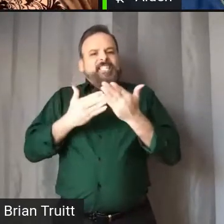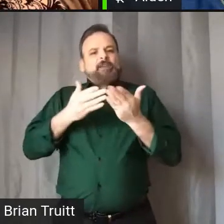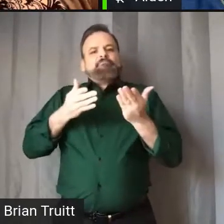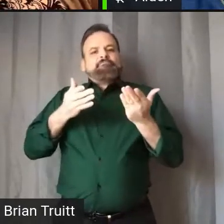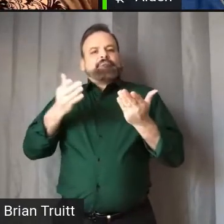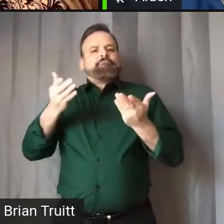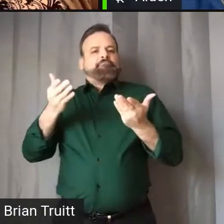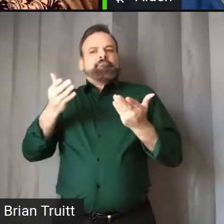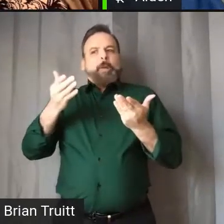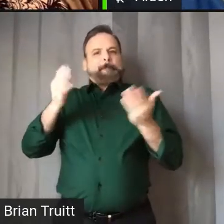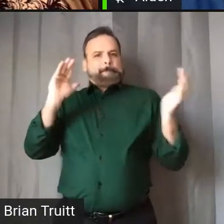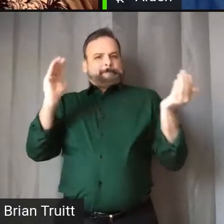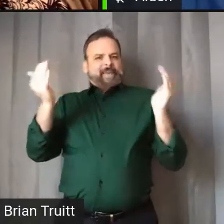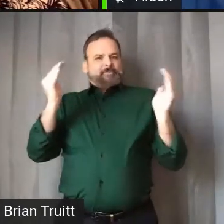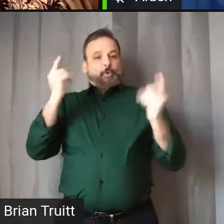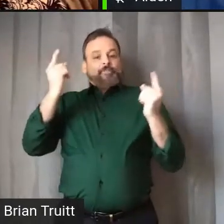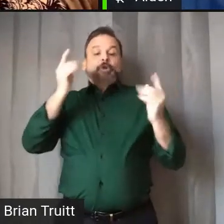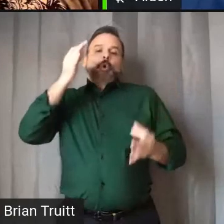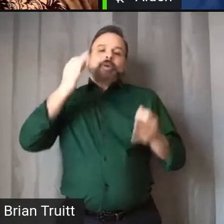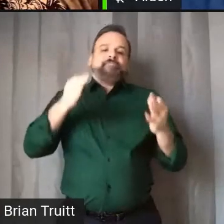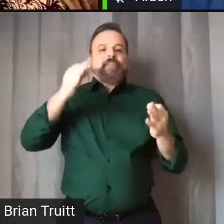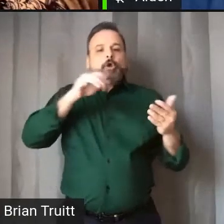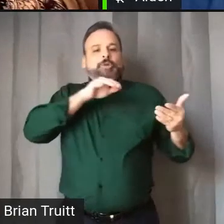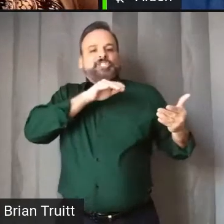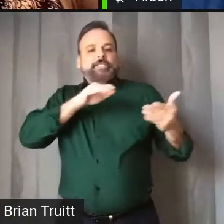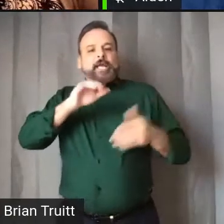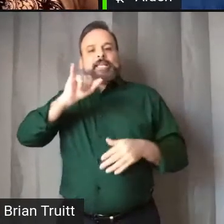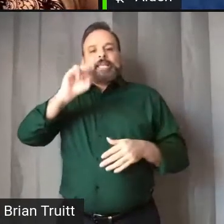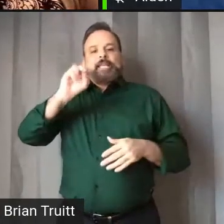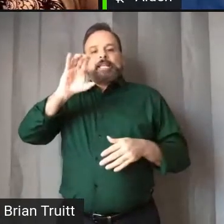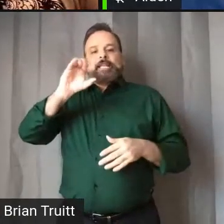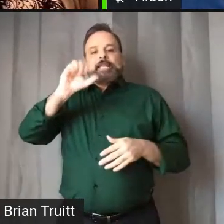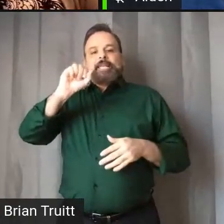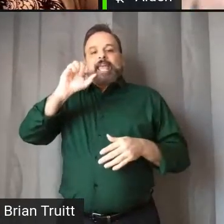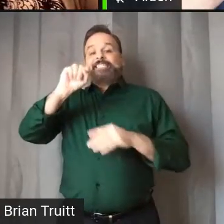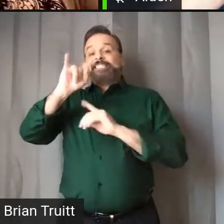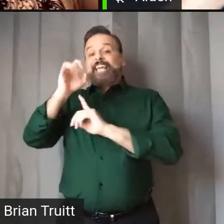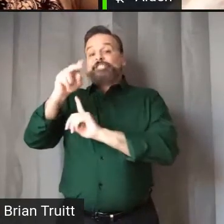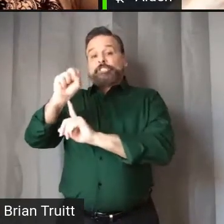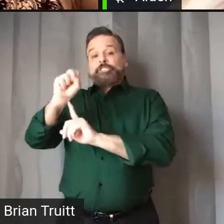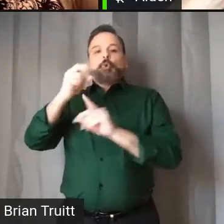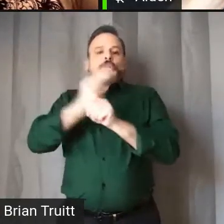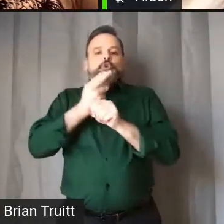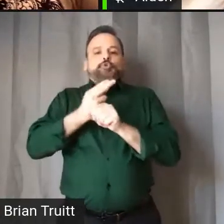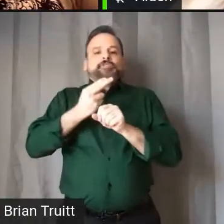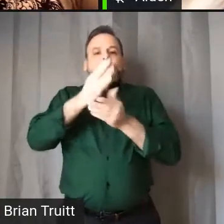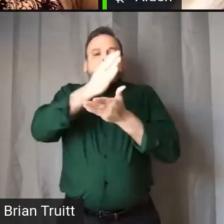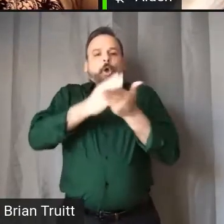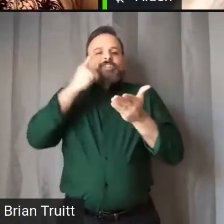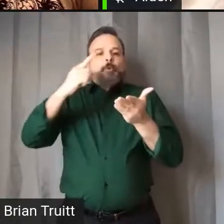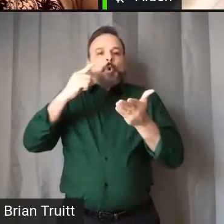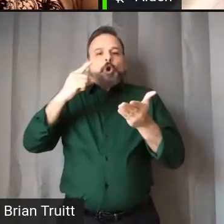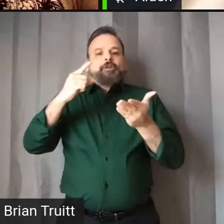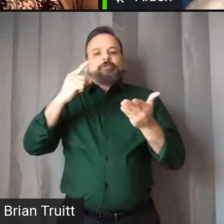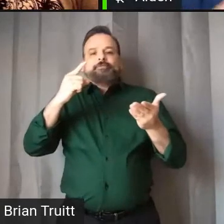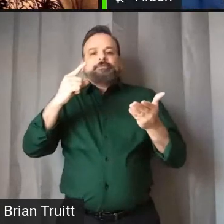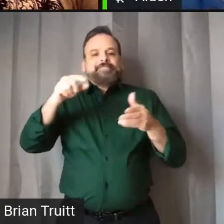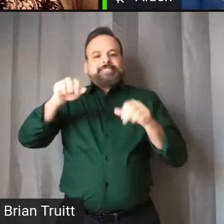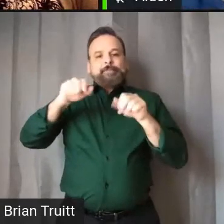them, you know, if they were studying incantations or using spell implements, which they do in the book, you know, there are tarot